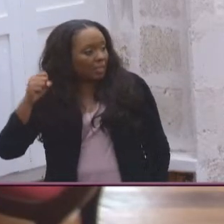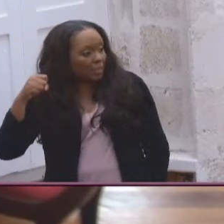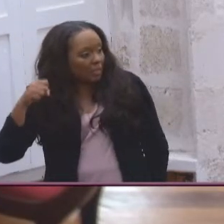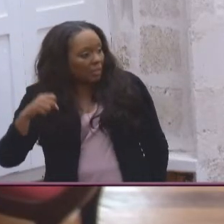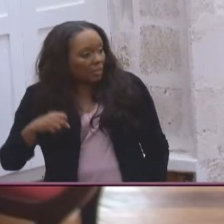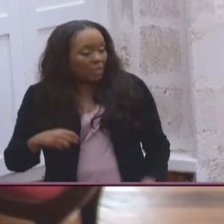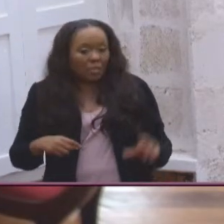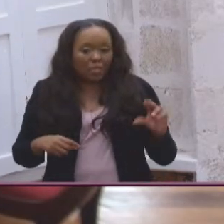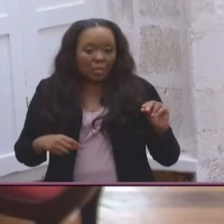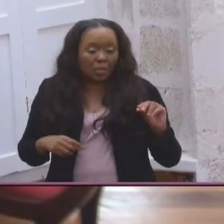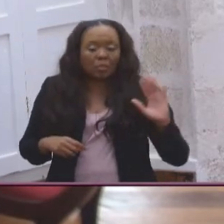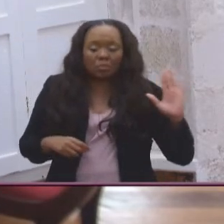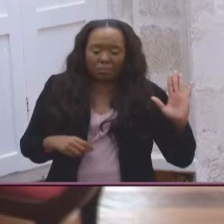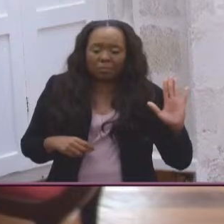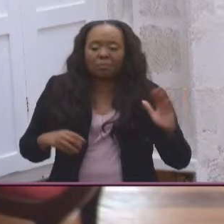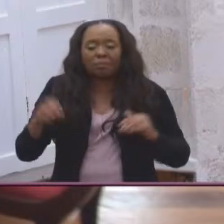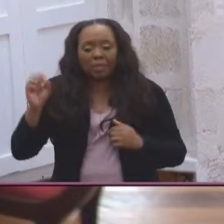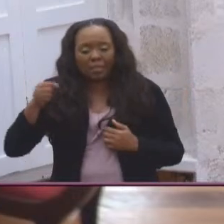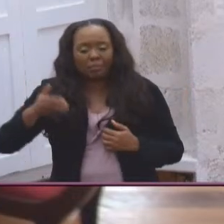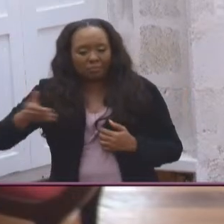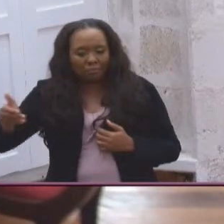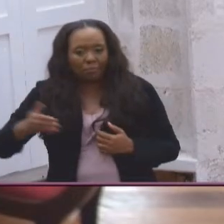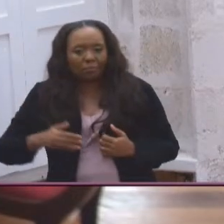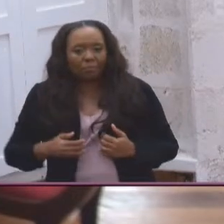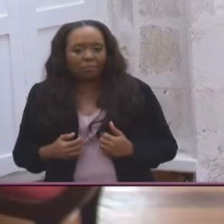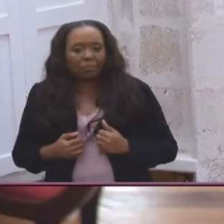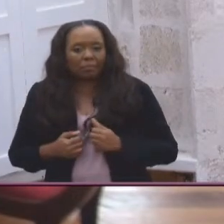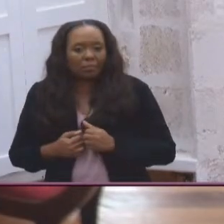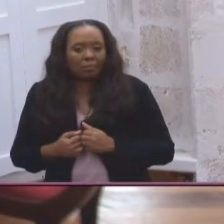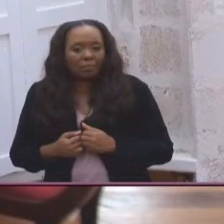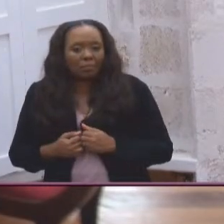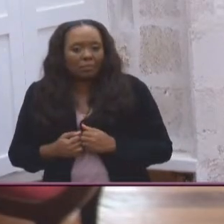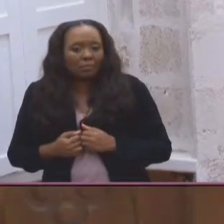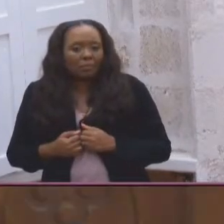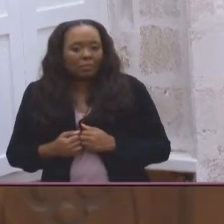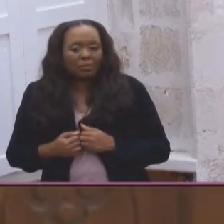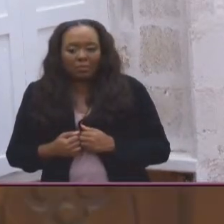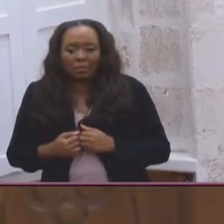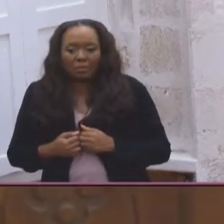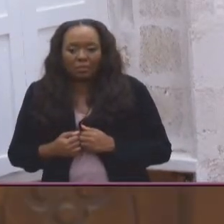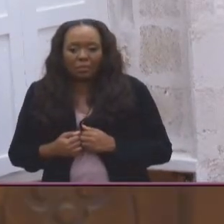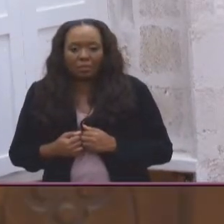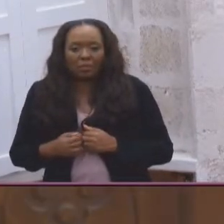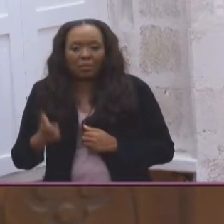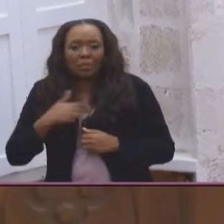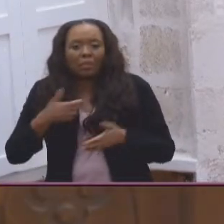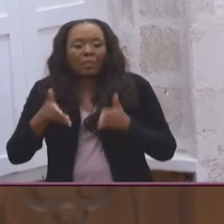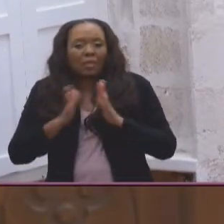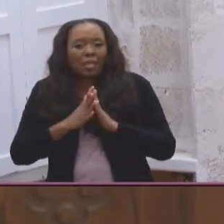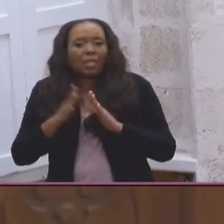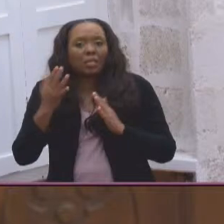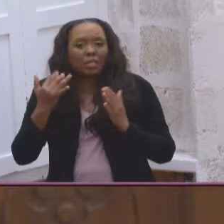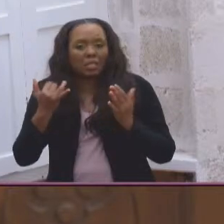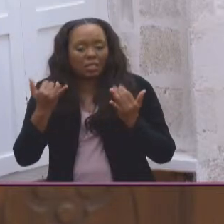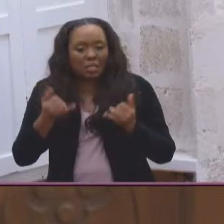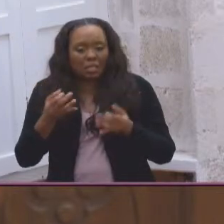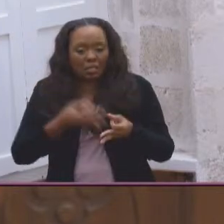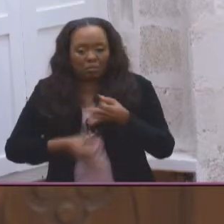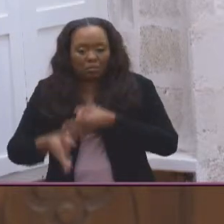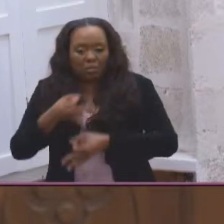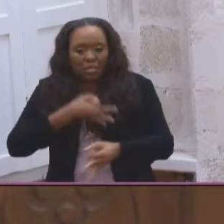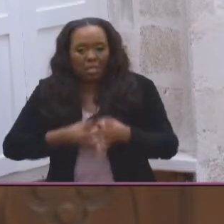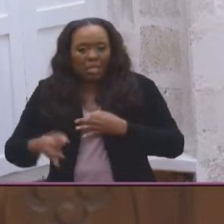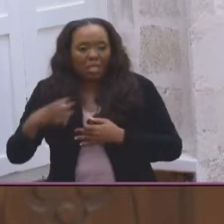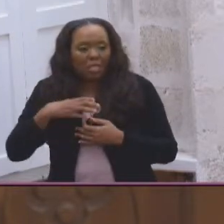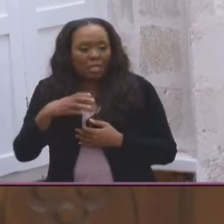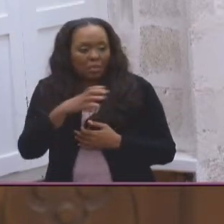no. Methinks the ayes have it. Mr. President, I do beg that Your Honour do not leave the chair and the Senate resolve the submit committee for